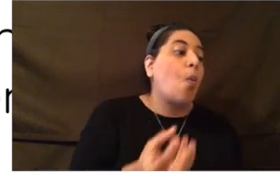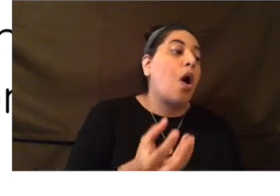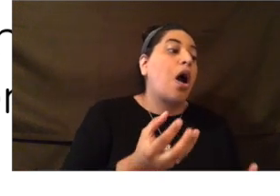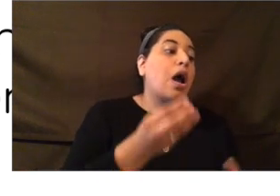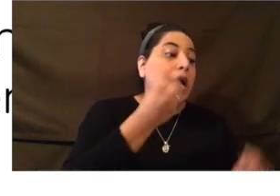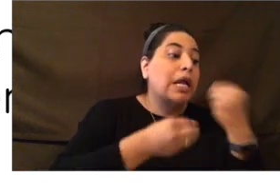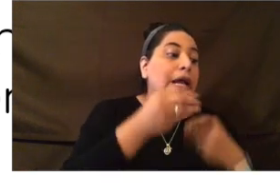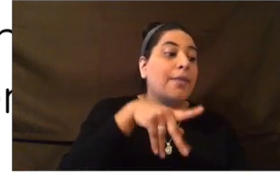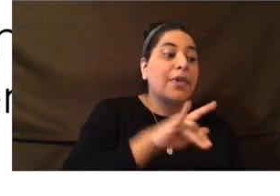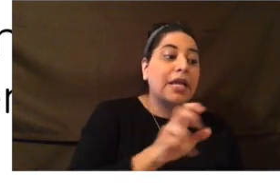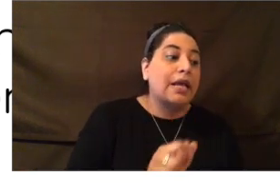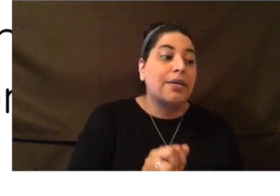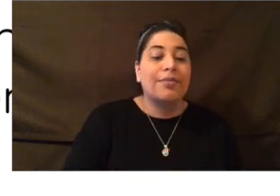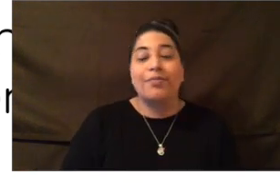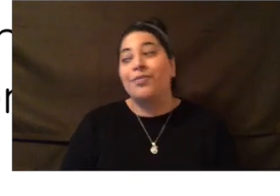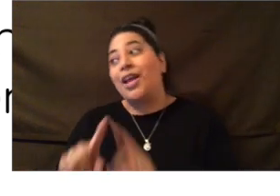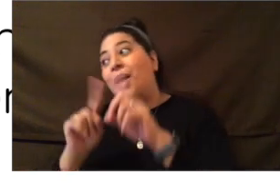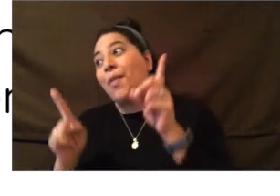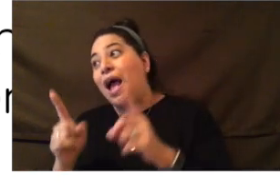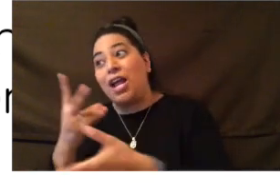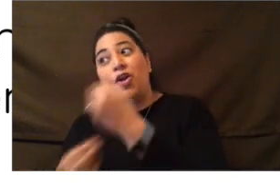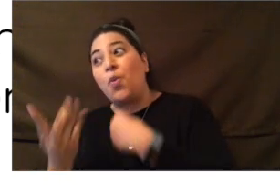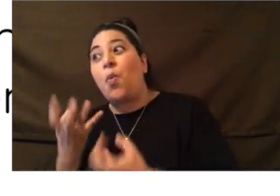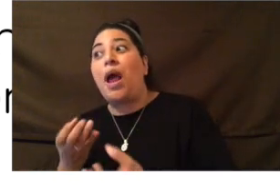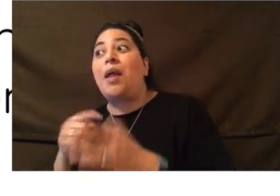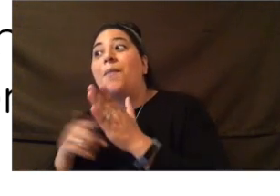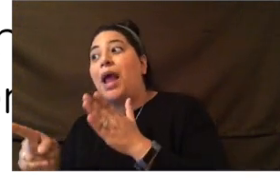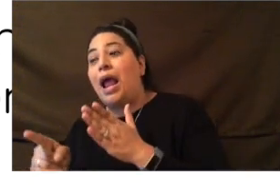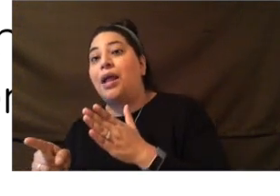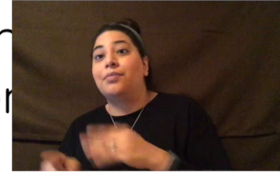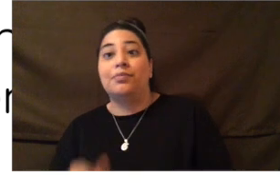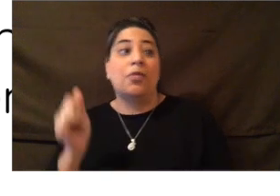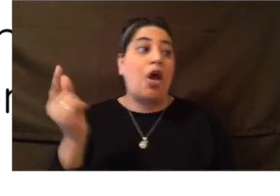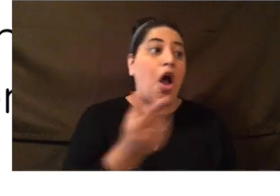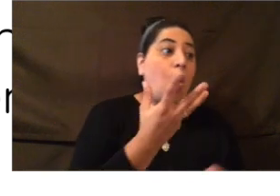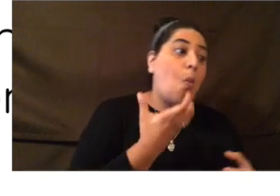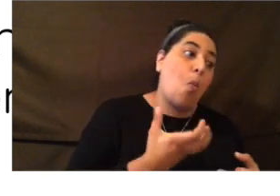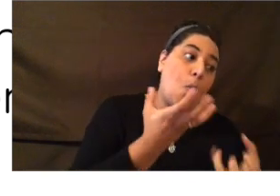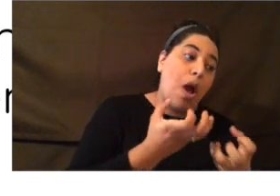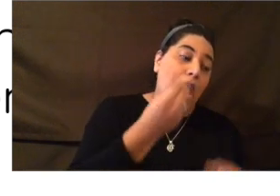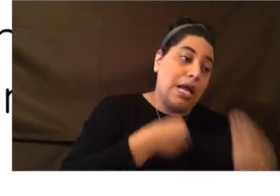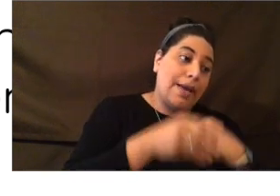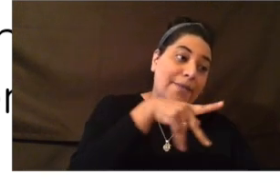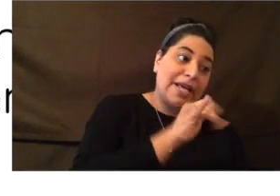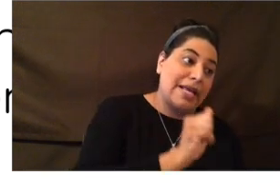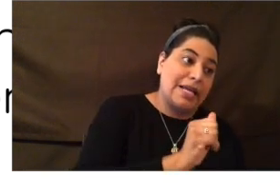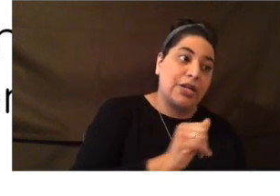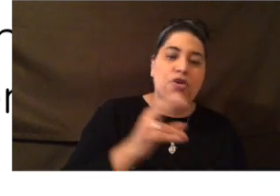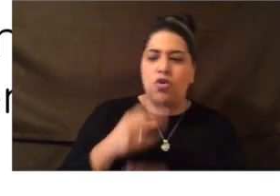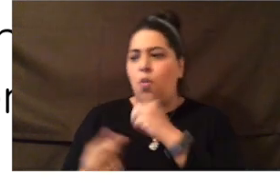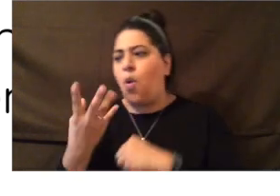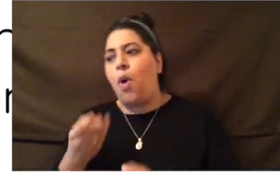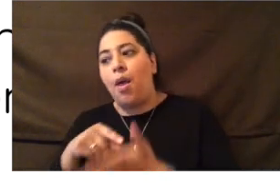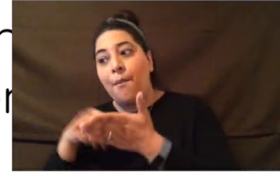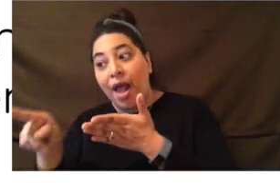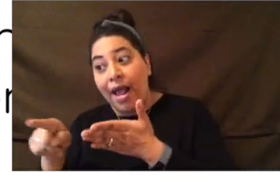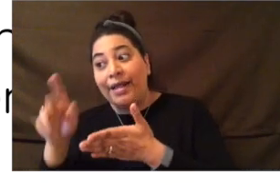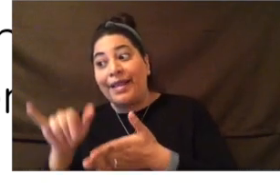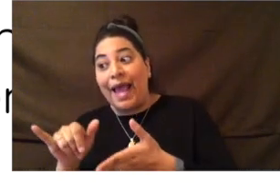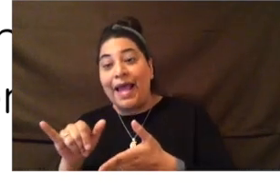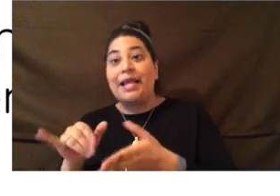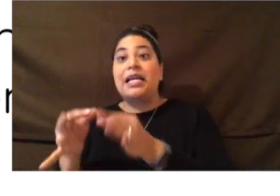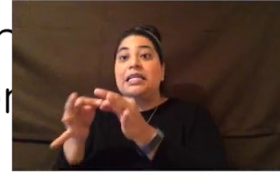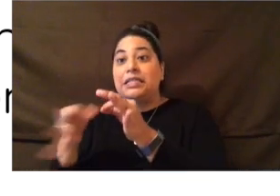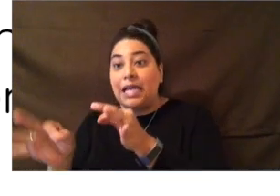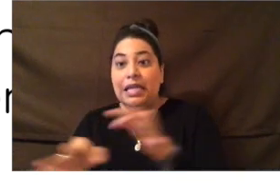the children wanted to eat pizza, but no one wanted to pay for it. All the children wanted to eat pizza. That's an independent clause.